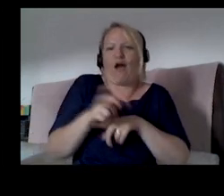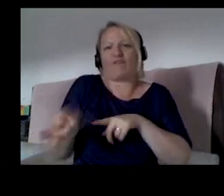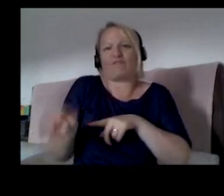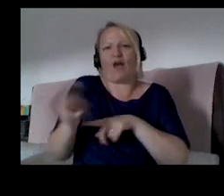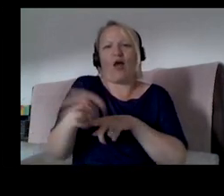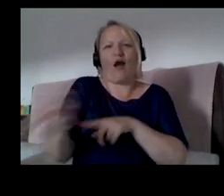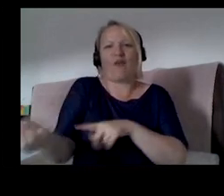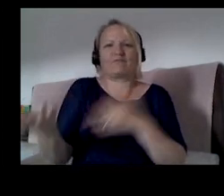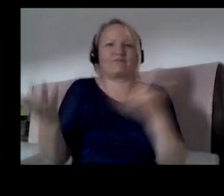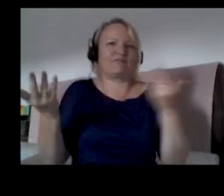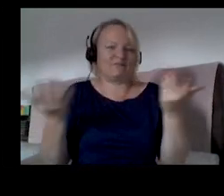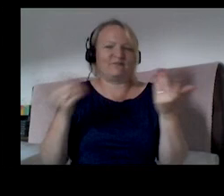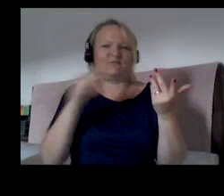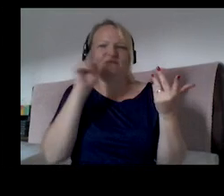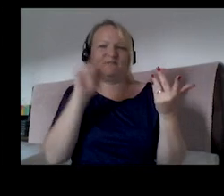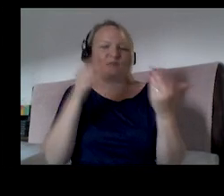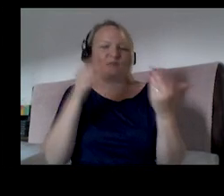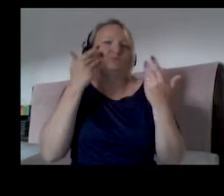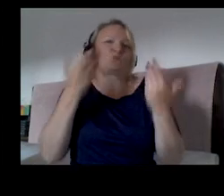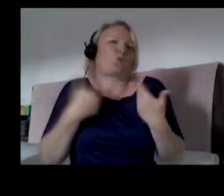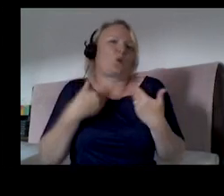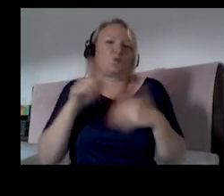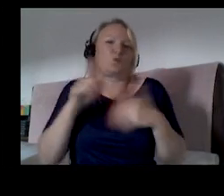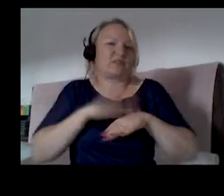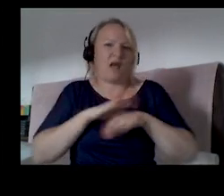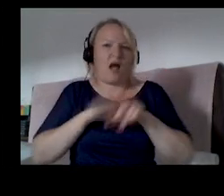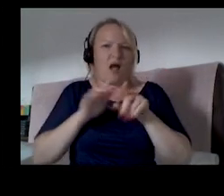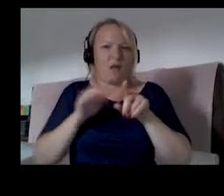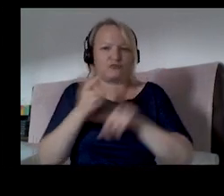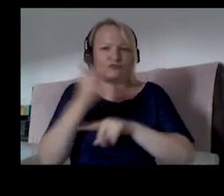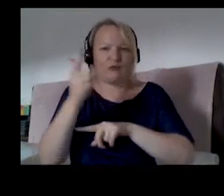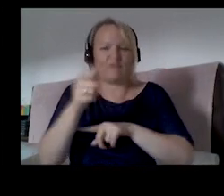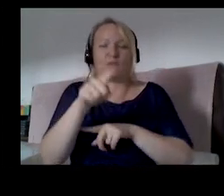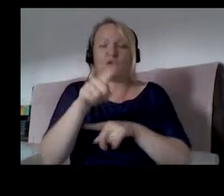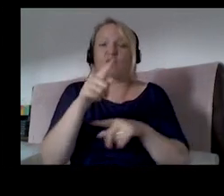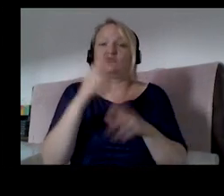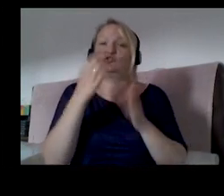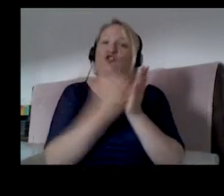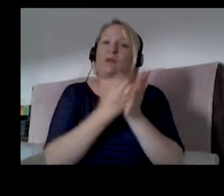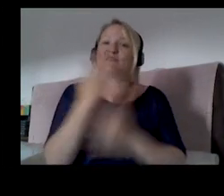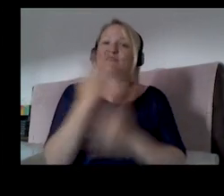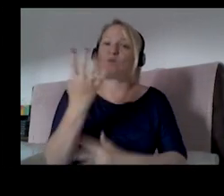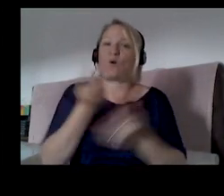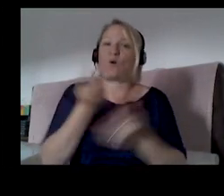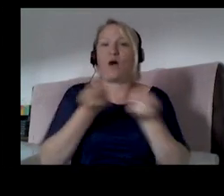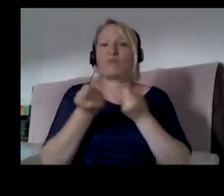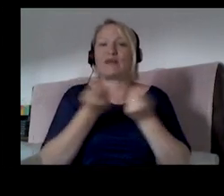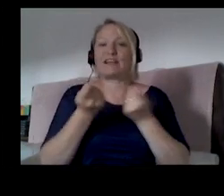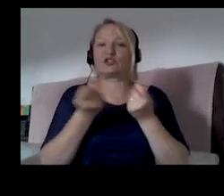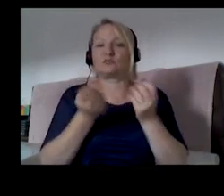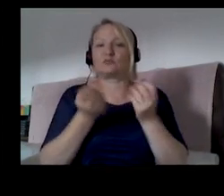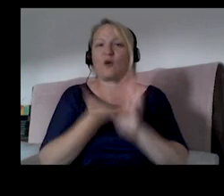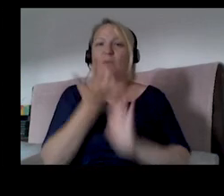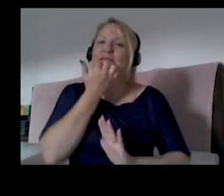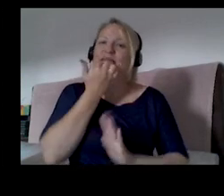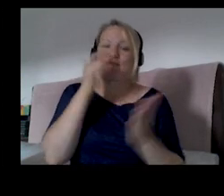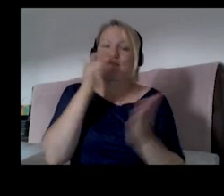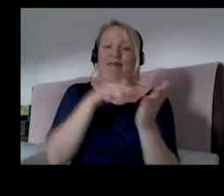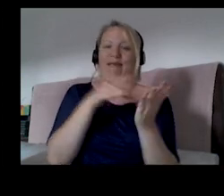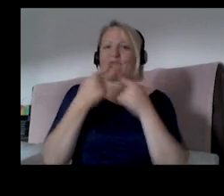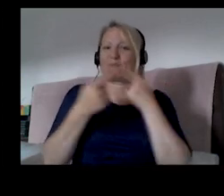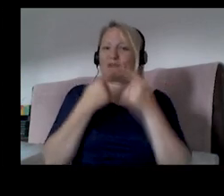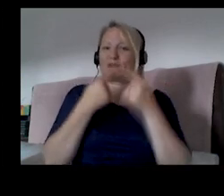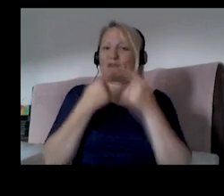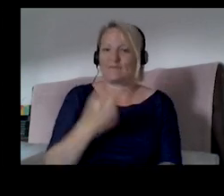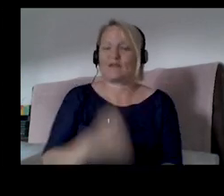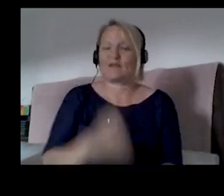particular service. For further information on specific bus routes it would affect can be found in Chapter 4 of the Operations